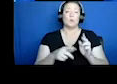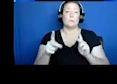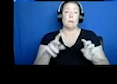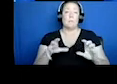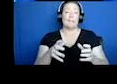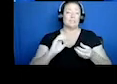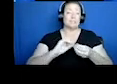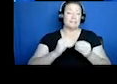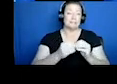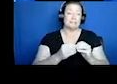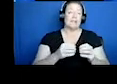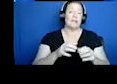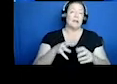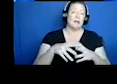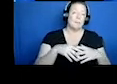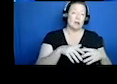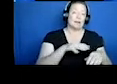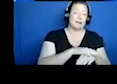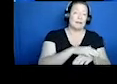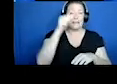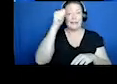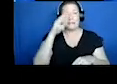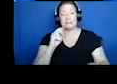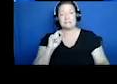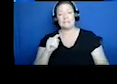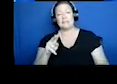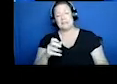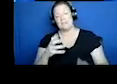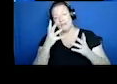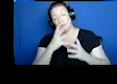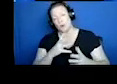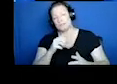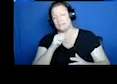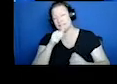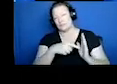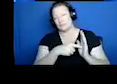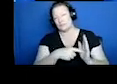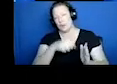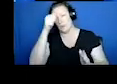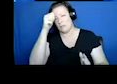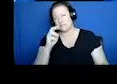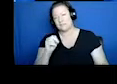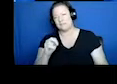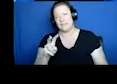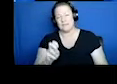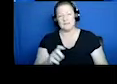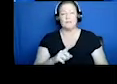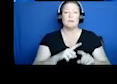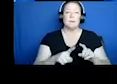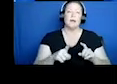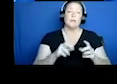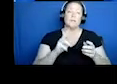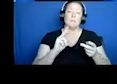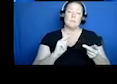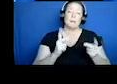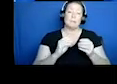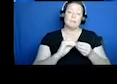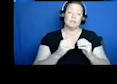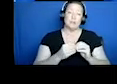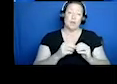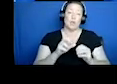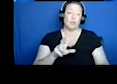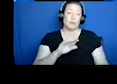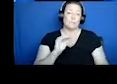American Indian Alaska Native. Unfortunately, Alaska Native is not shown on here, but American Indian Alaska Native population density. We're at 3%